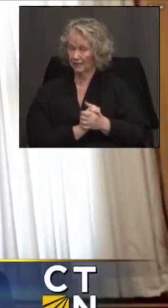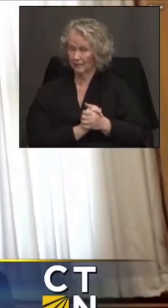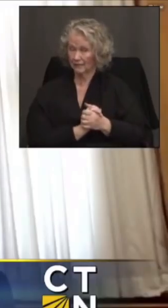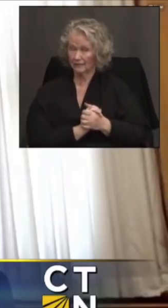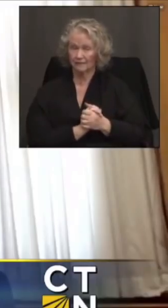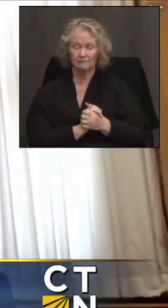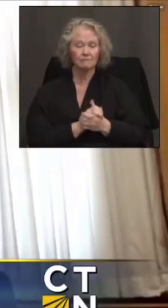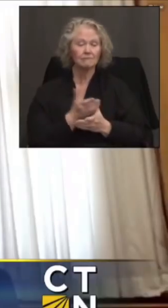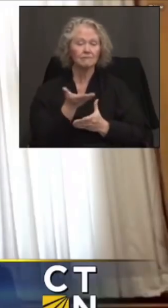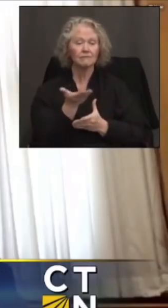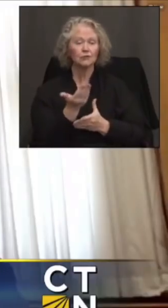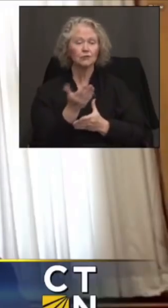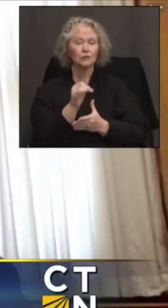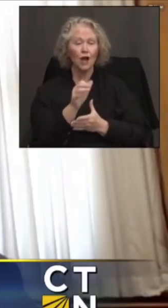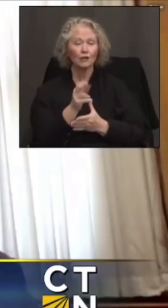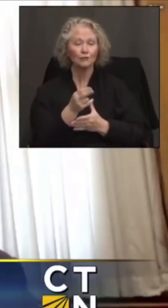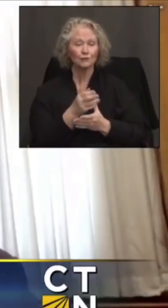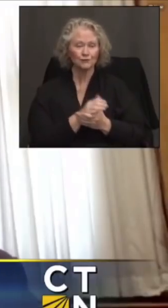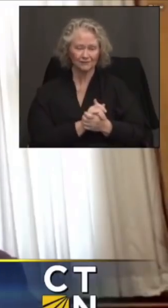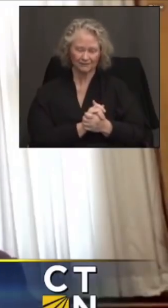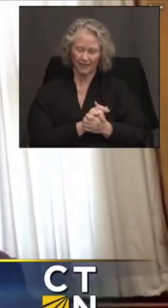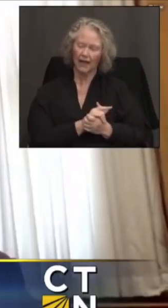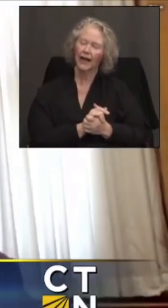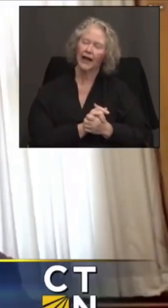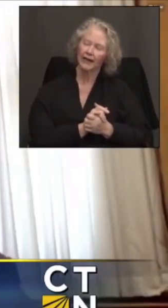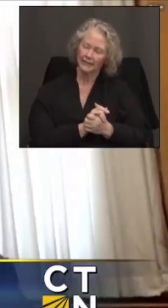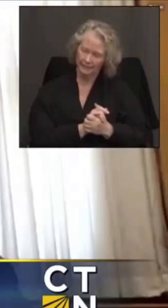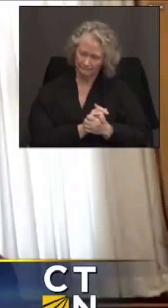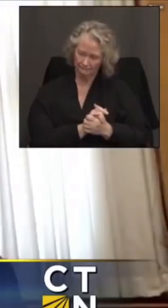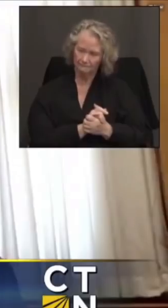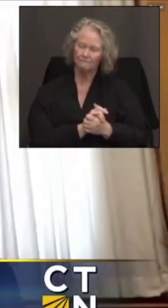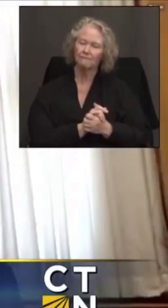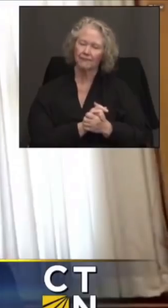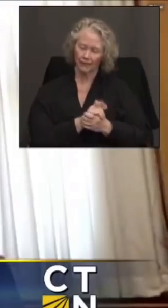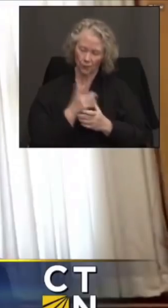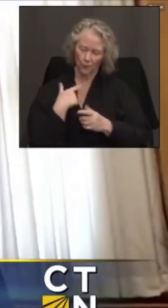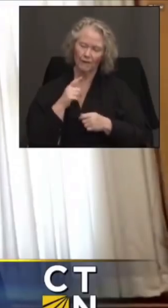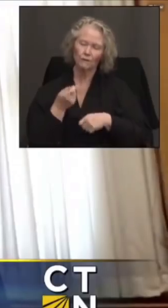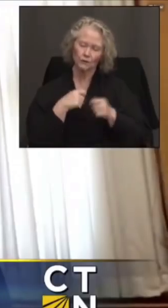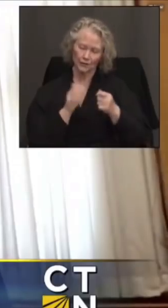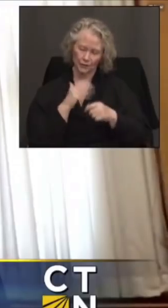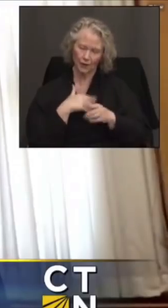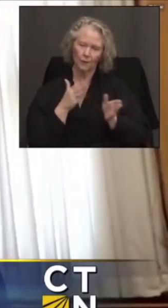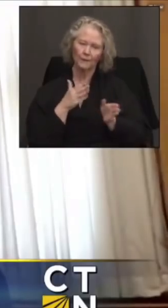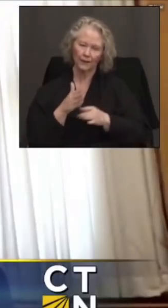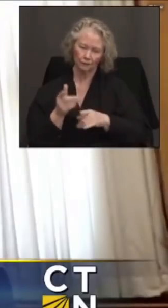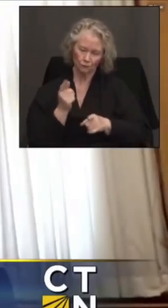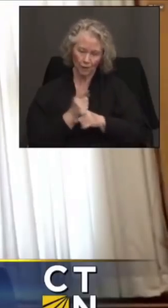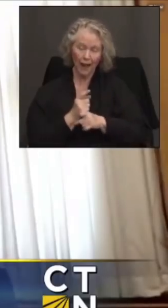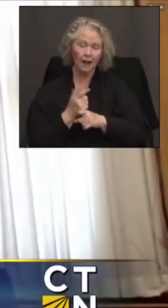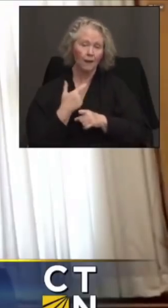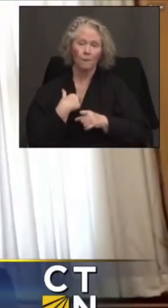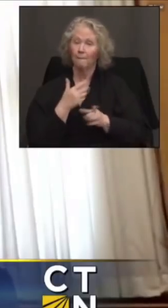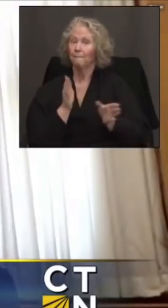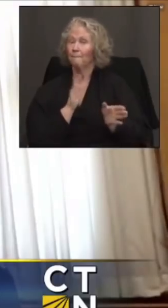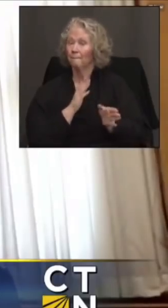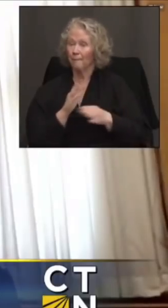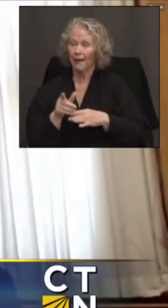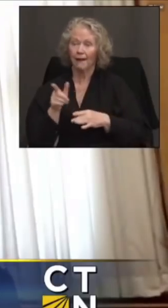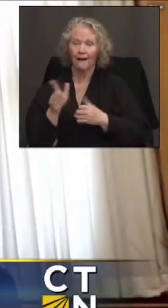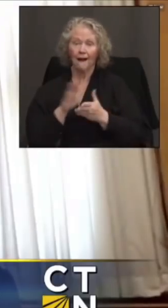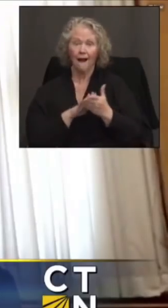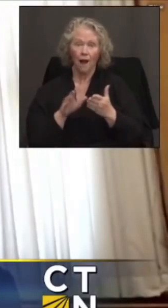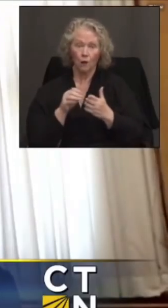Keep going, Josh. Yes, the plan will have to change. Our plan had been to give college